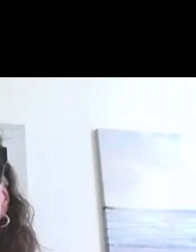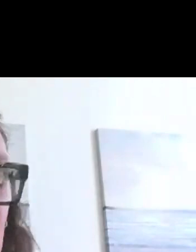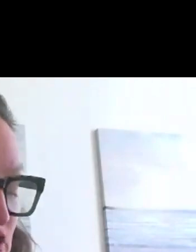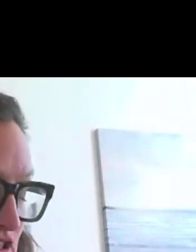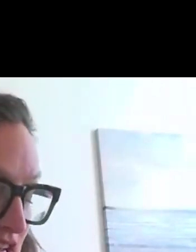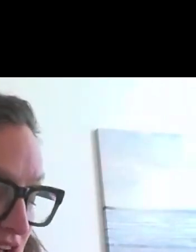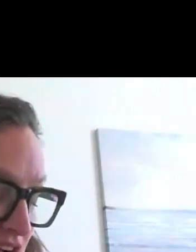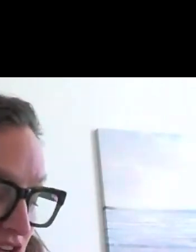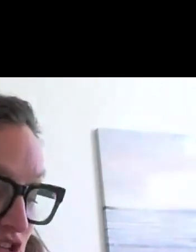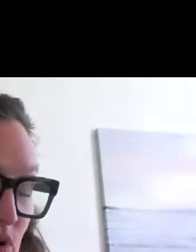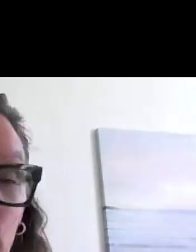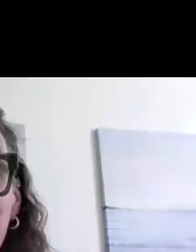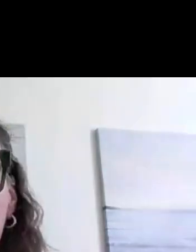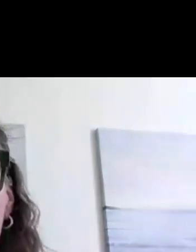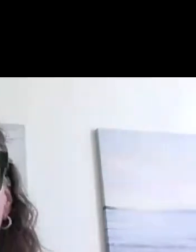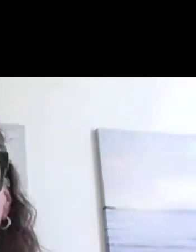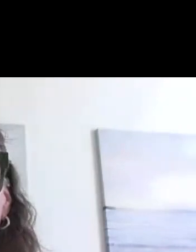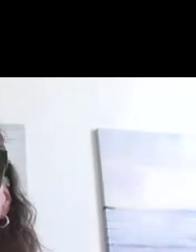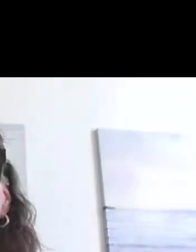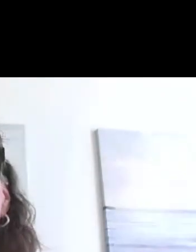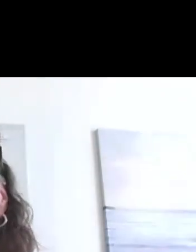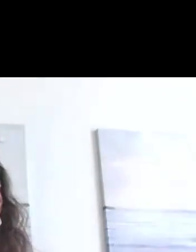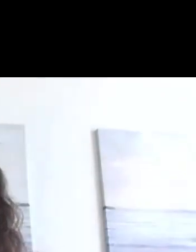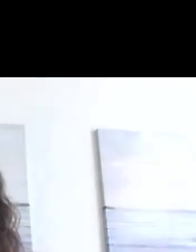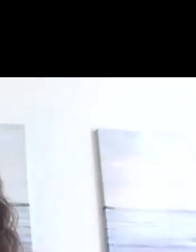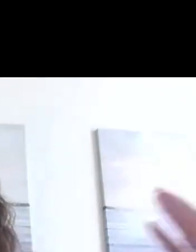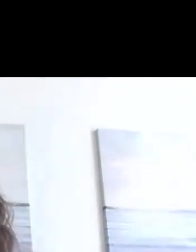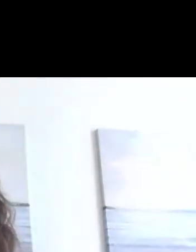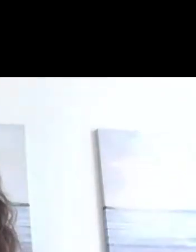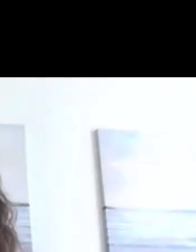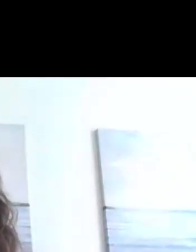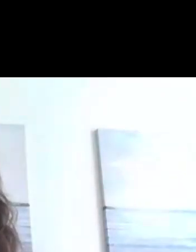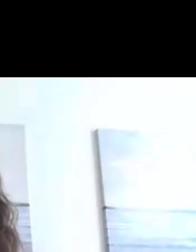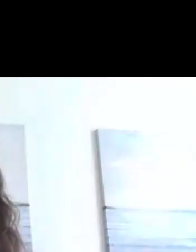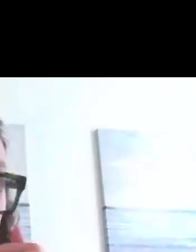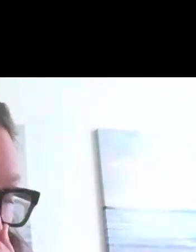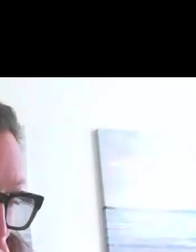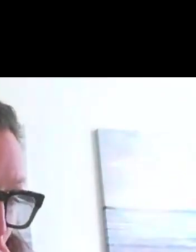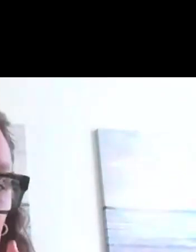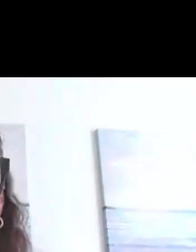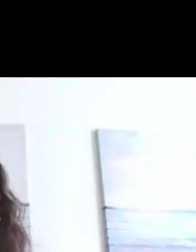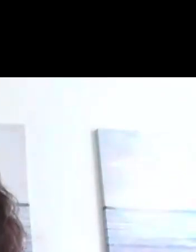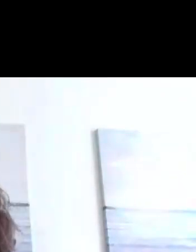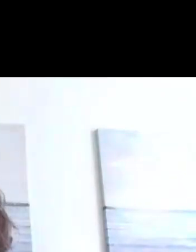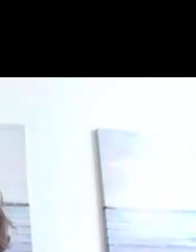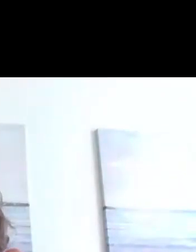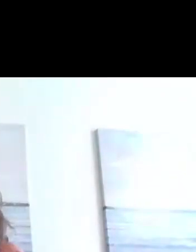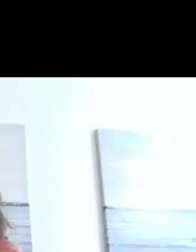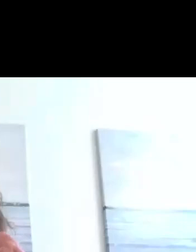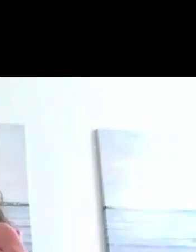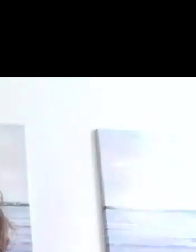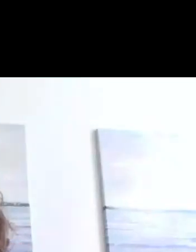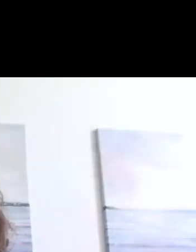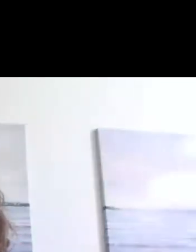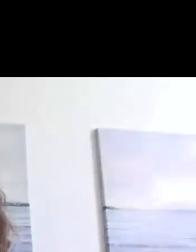referrals and connections. So it was a big year for implementation of administrative actions